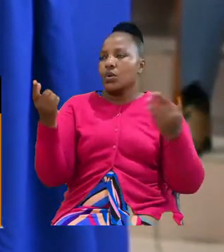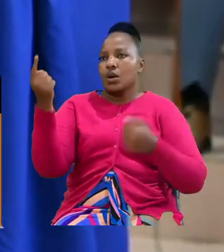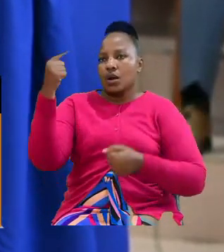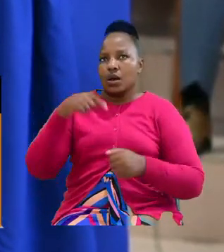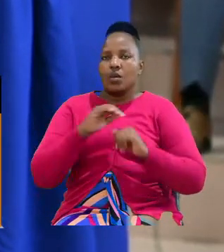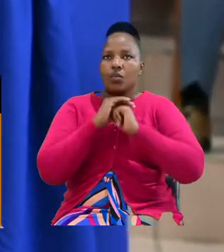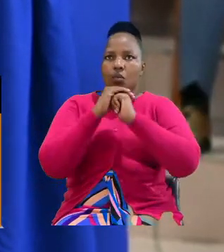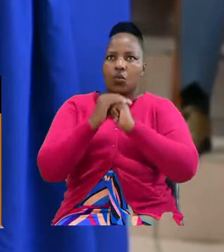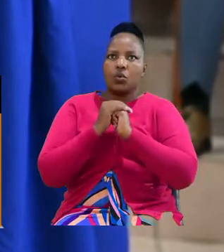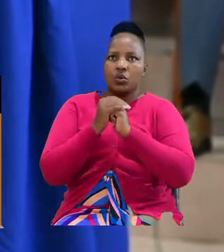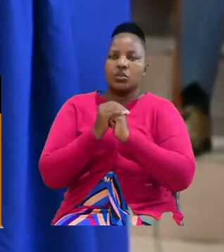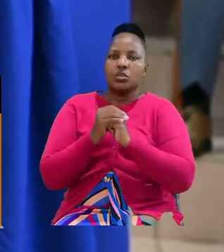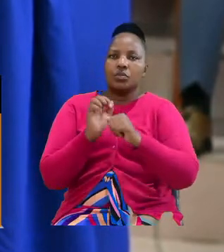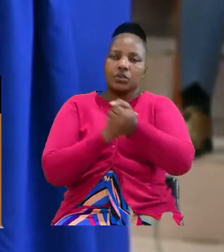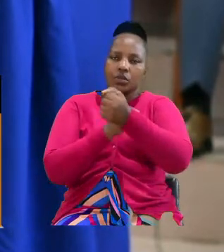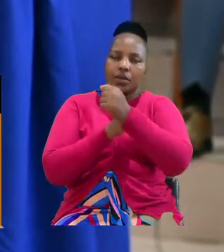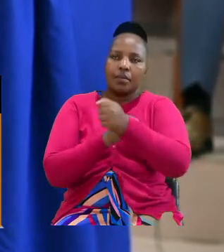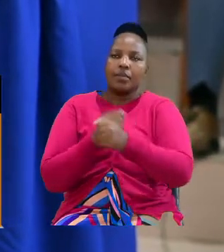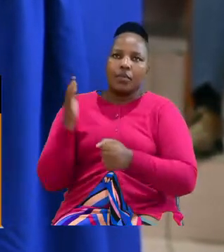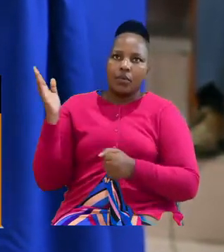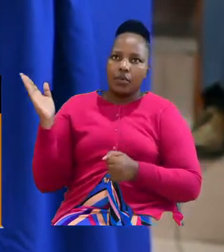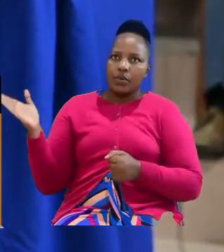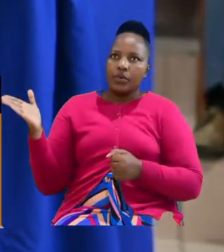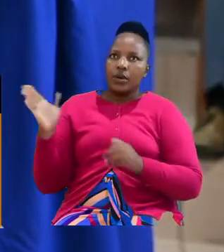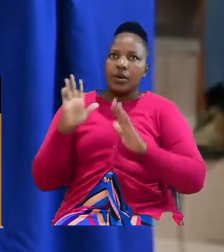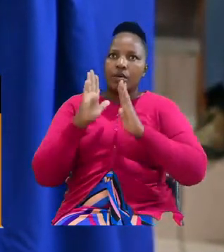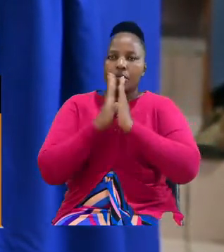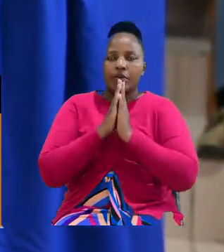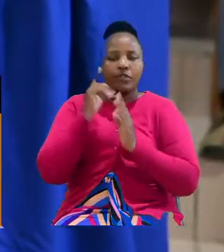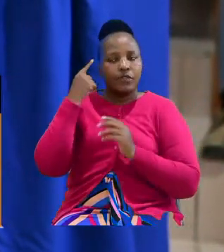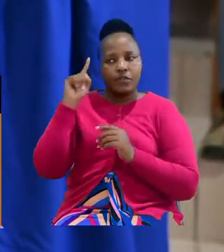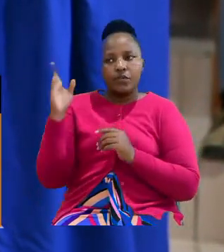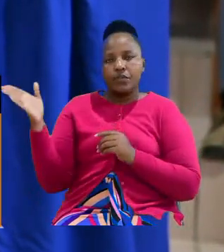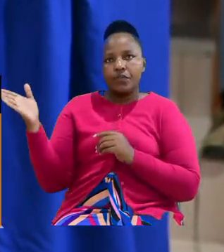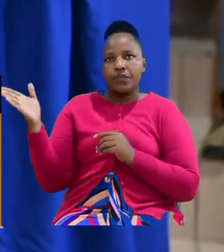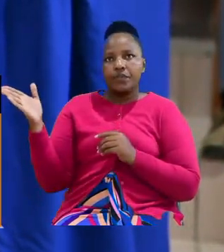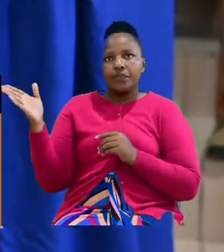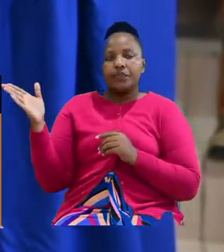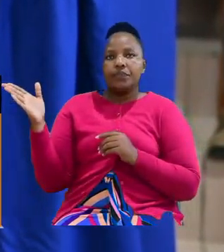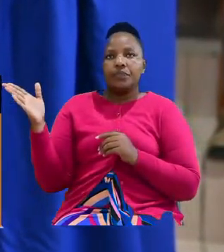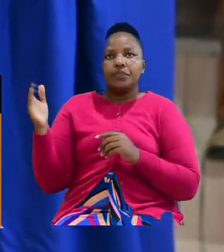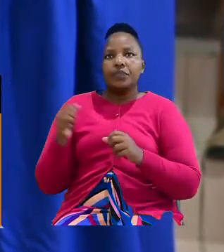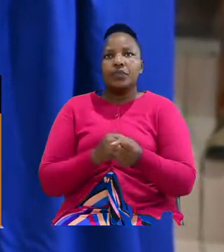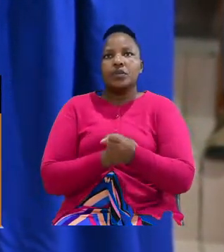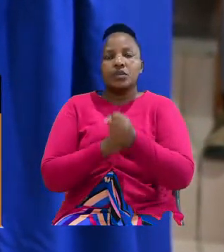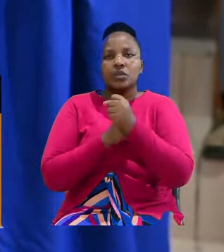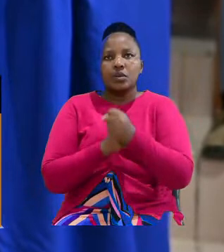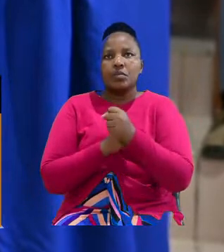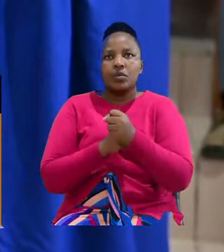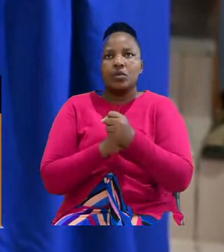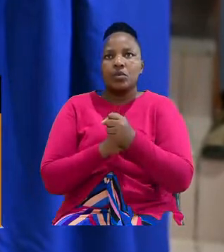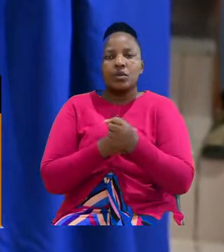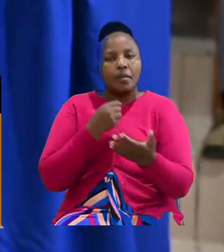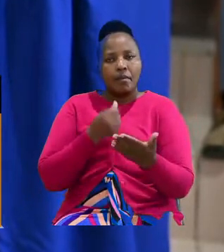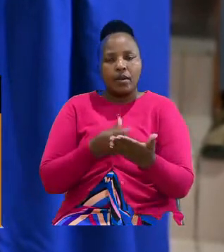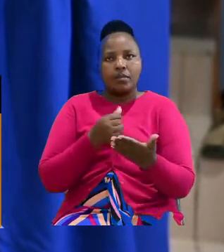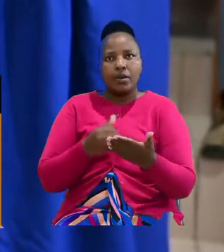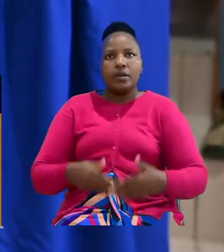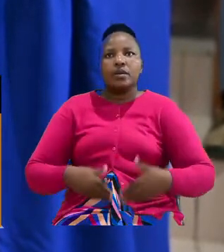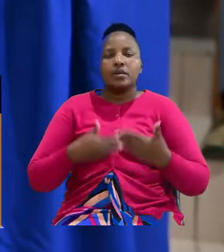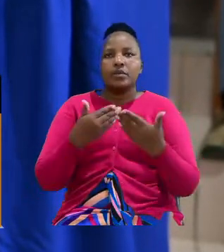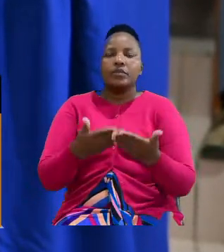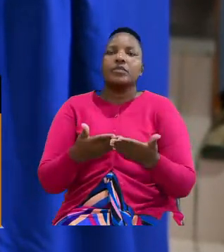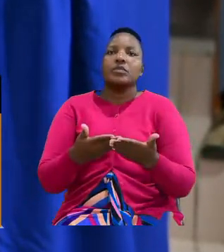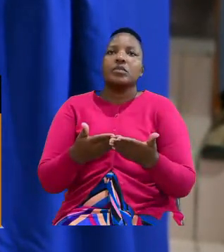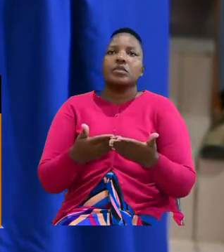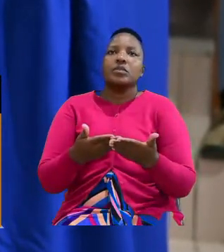with us, support us, and you pray for us, and you support us with your financial gift